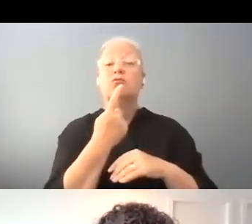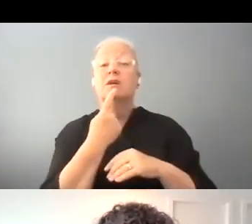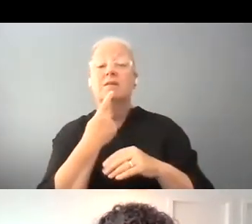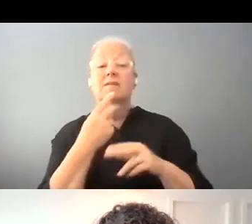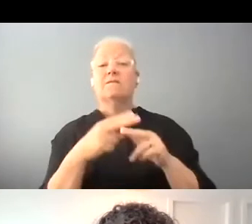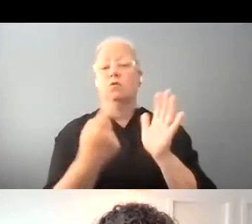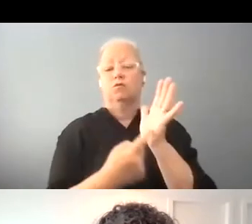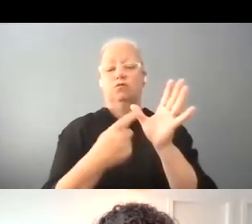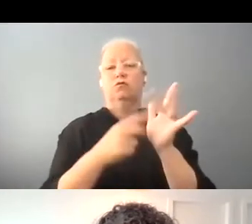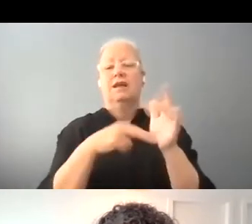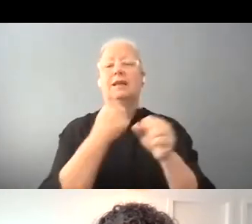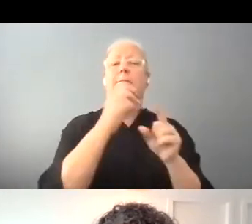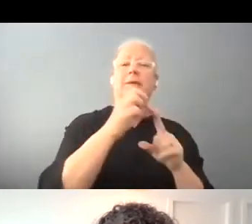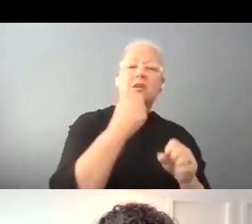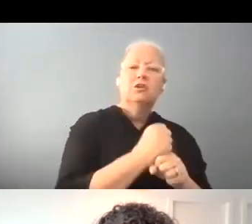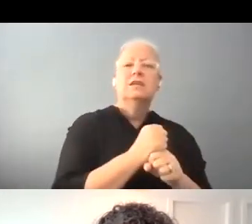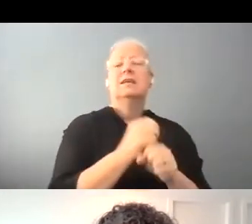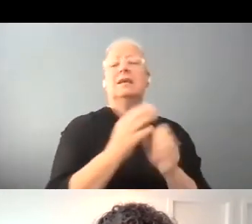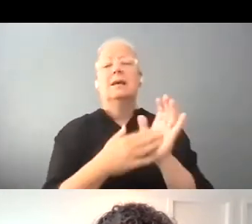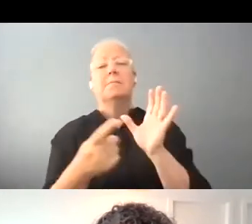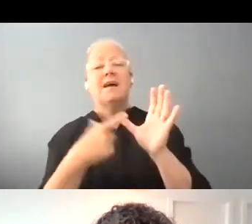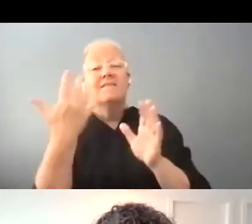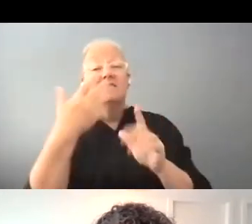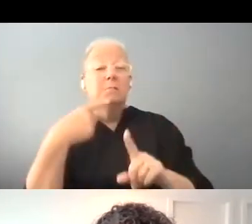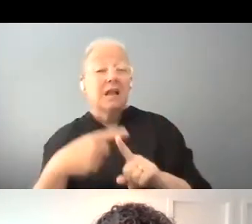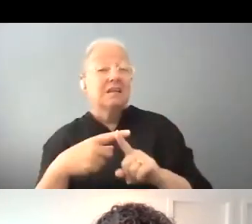ratings, PG versus MA15+?